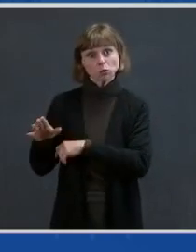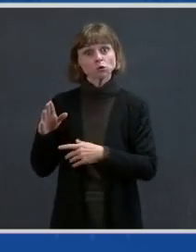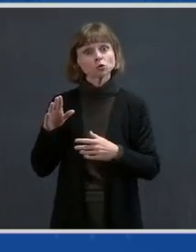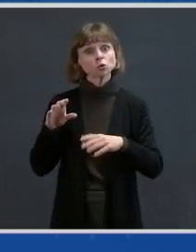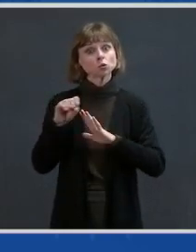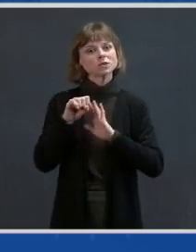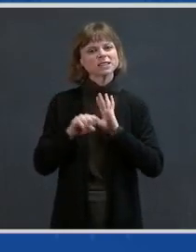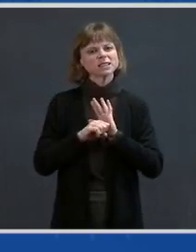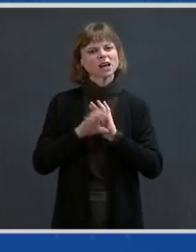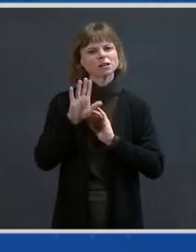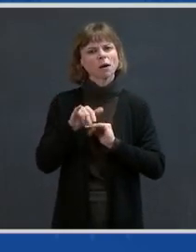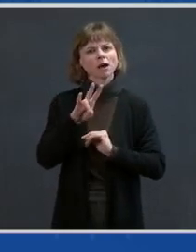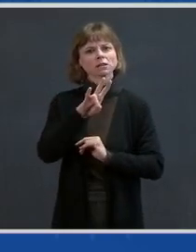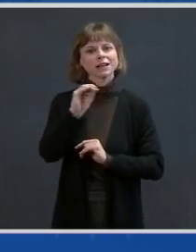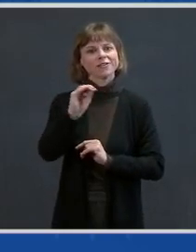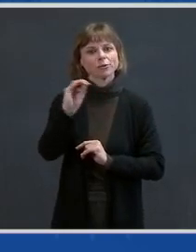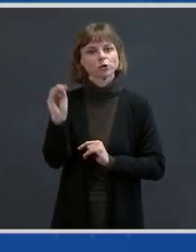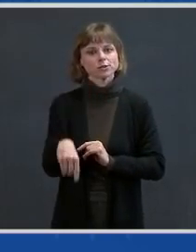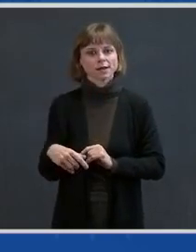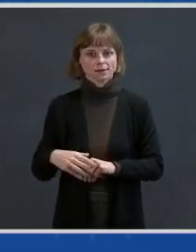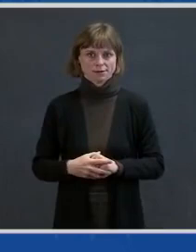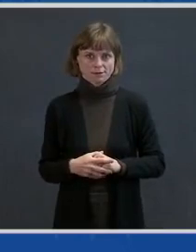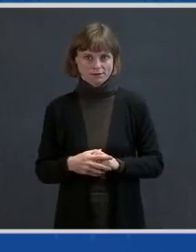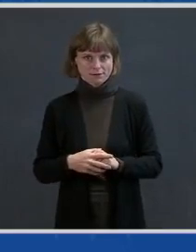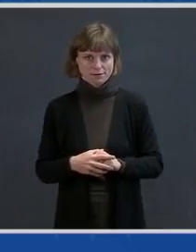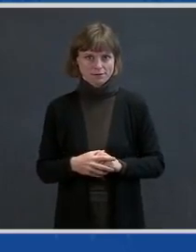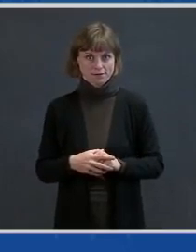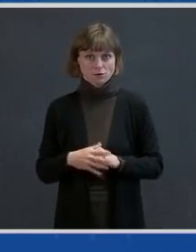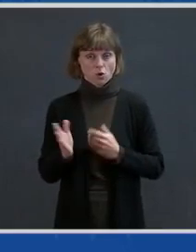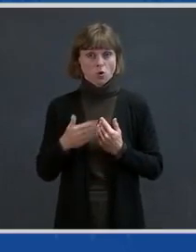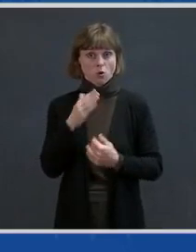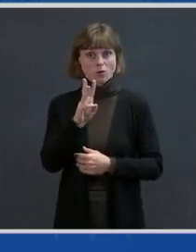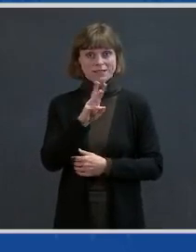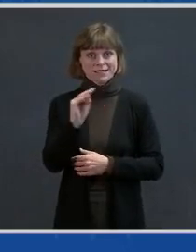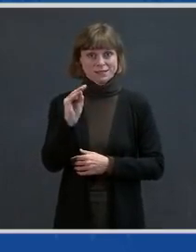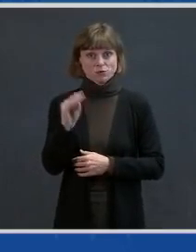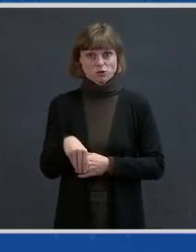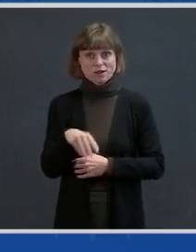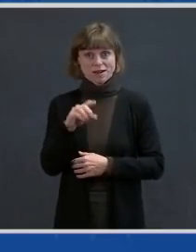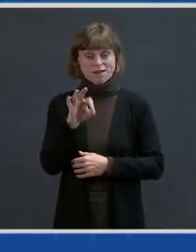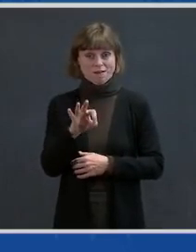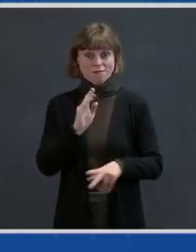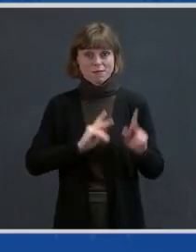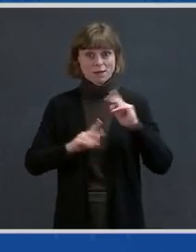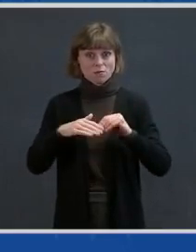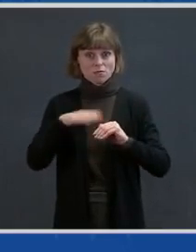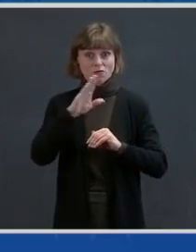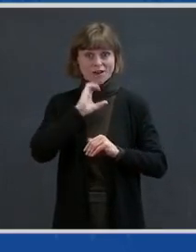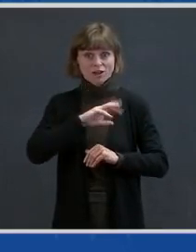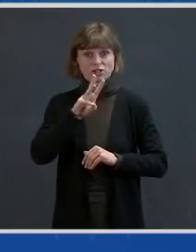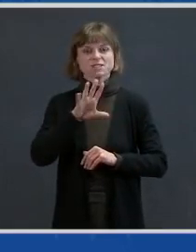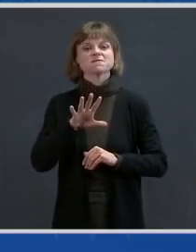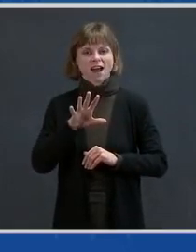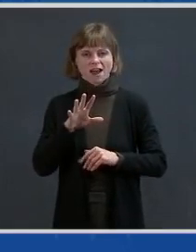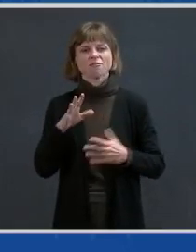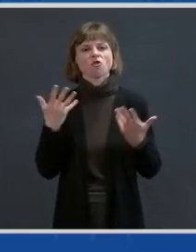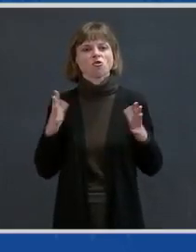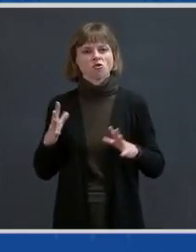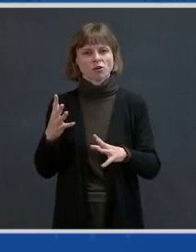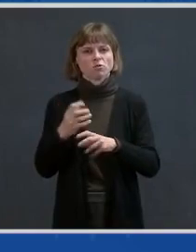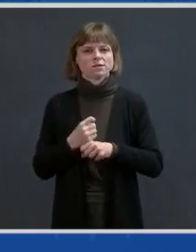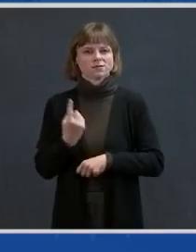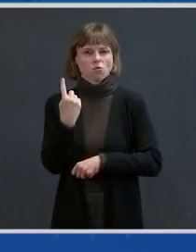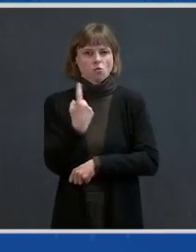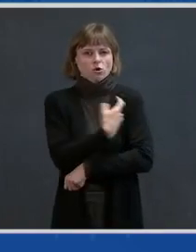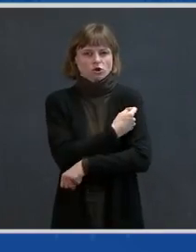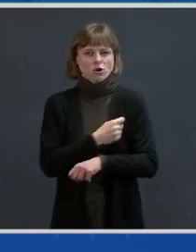by nearly 70%. And nearly 60% of people over 675 now have received at least one shot.